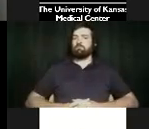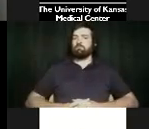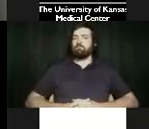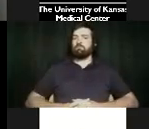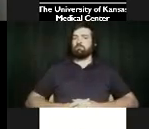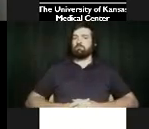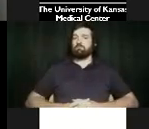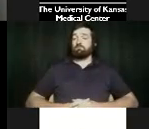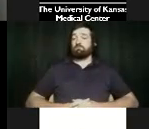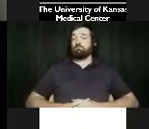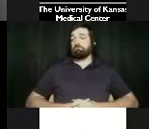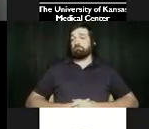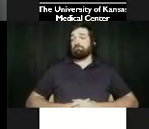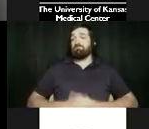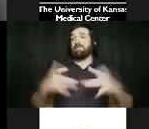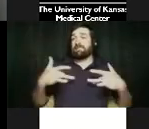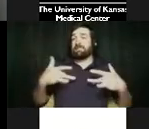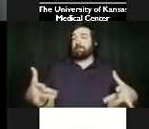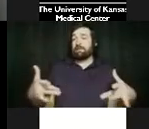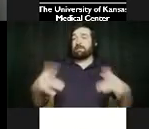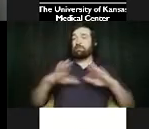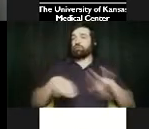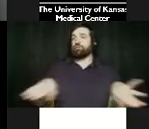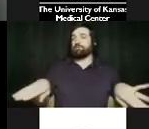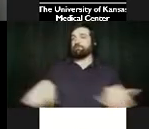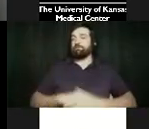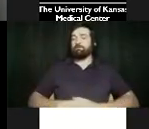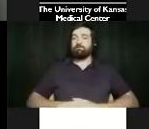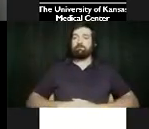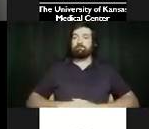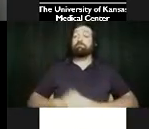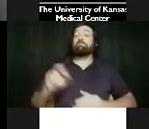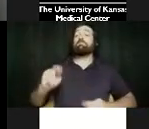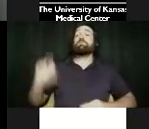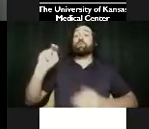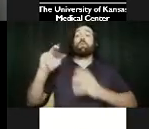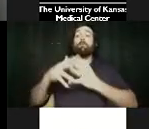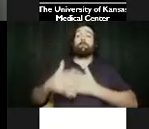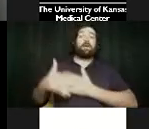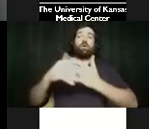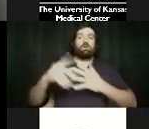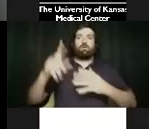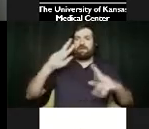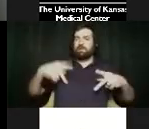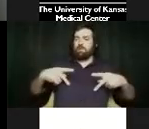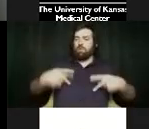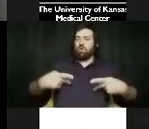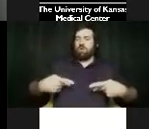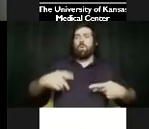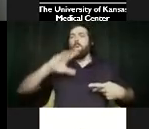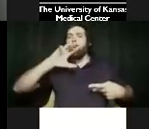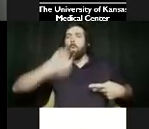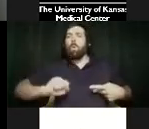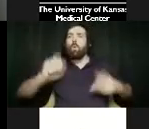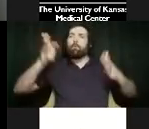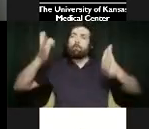They're mostly diseases of children. In the North America, we think of pneumonia as the old person's friend, as the cause,